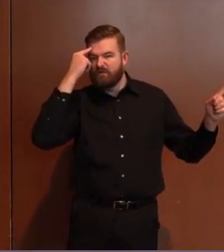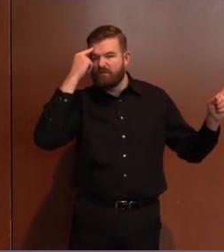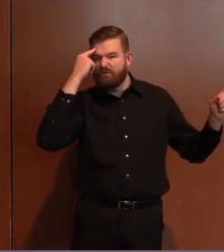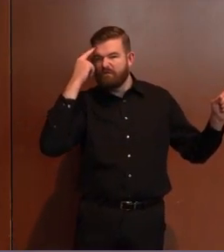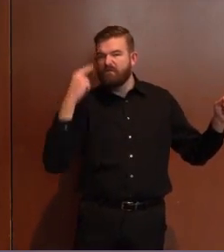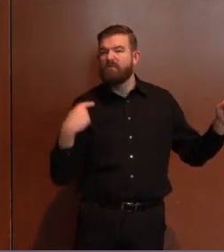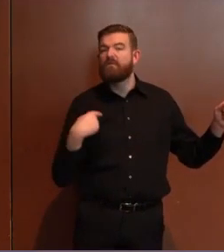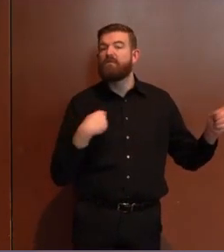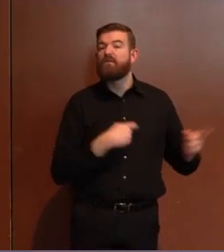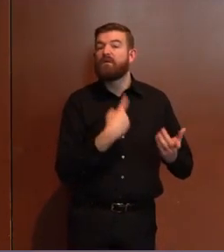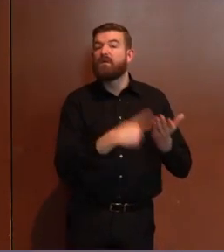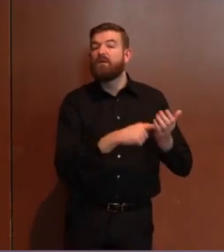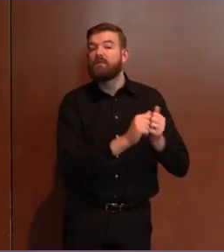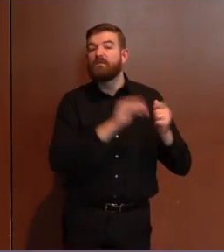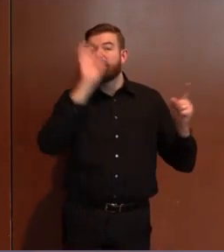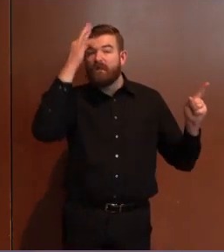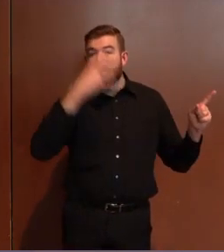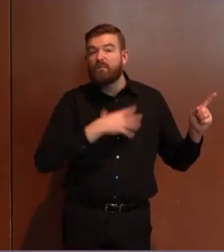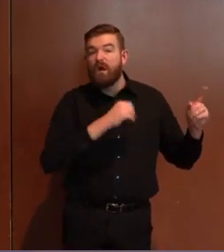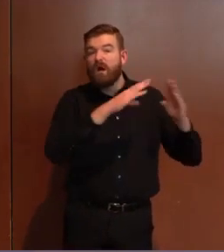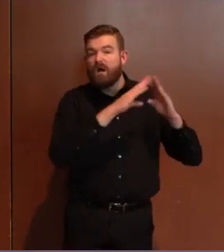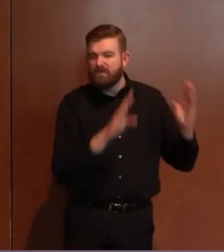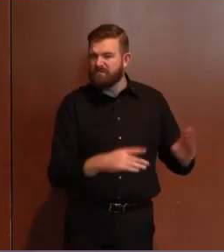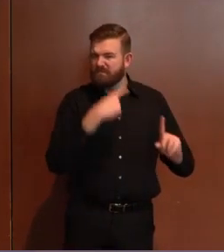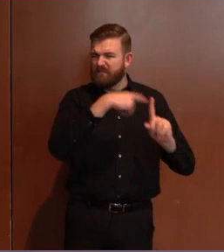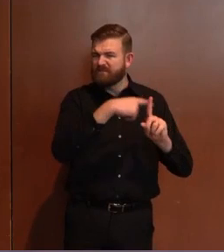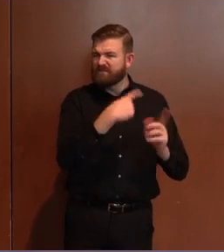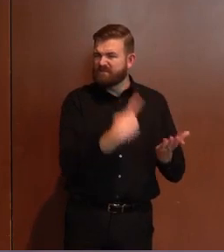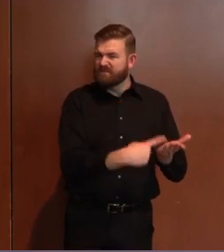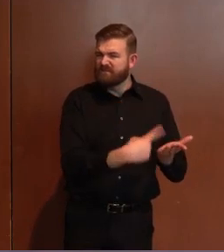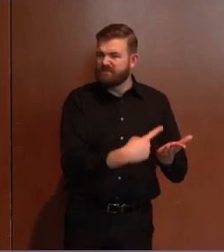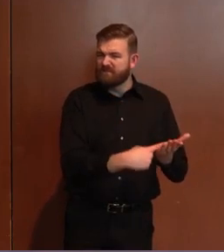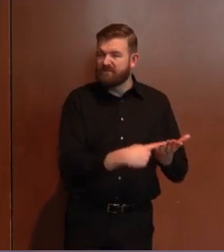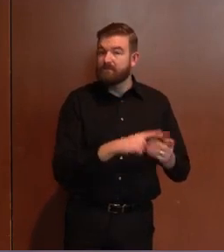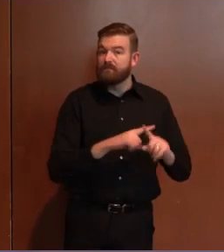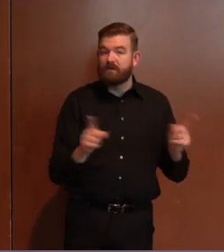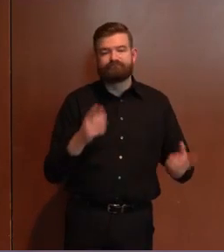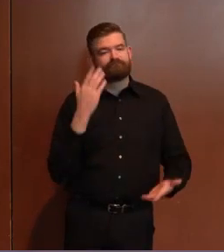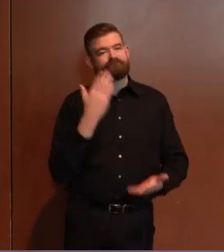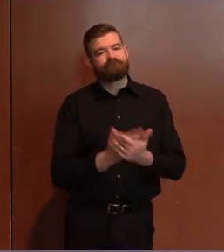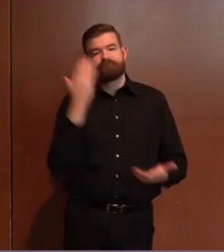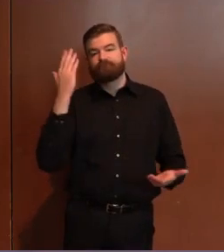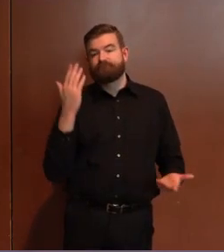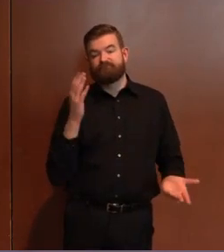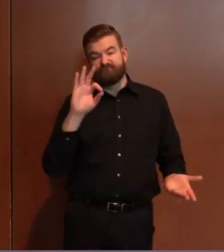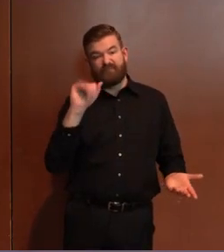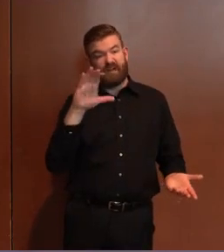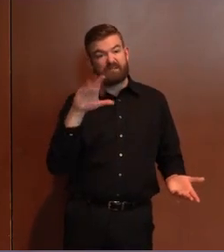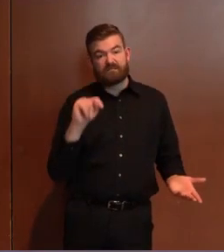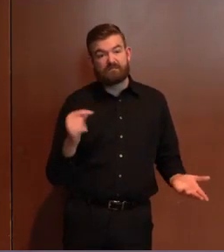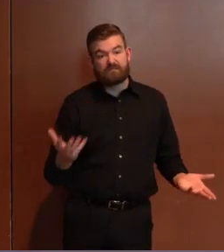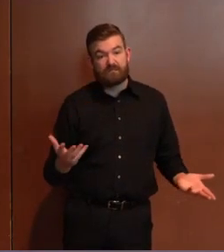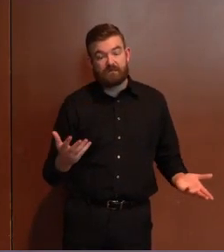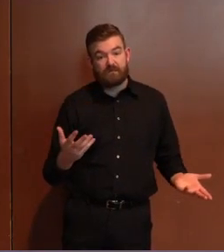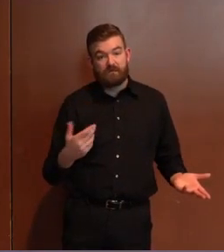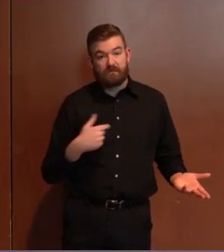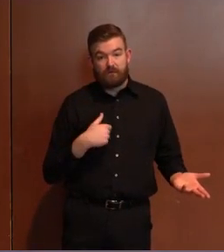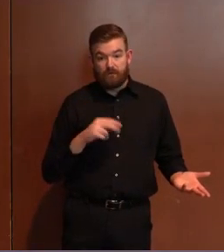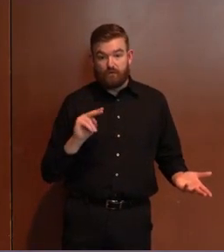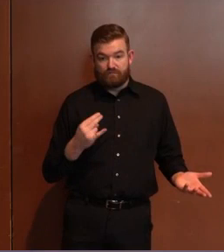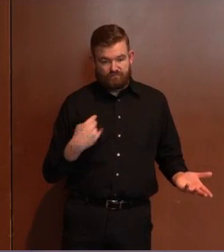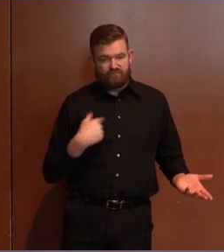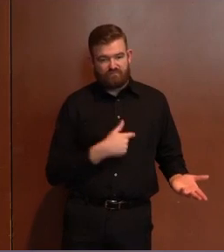with the White House and with others, but the facts are what they are. And we're going to do our own postmortem in terms